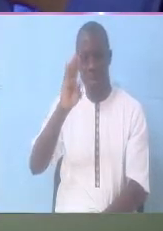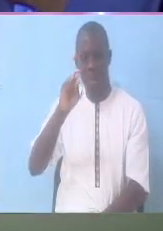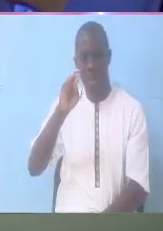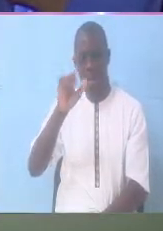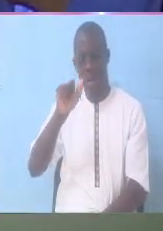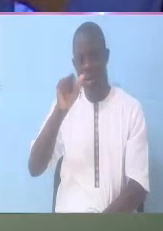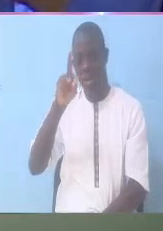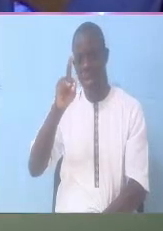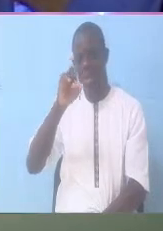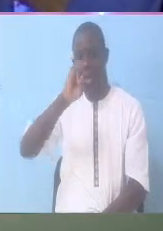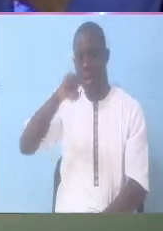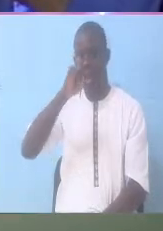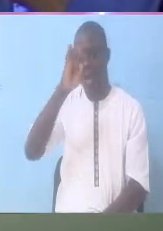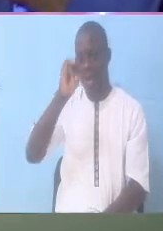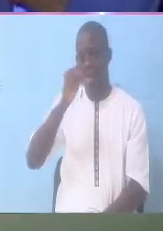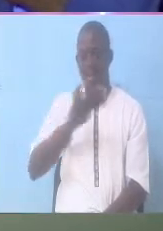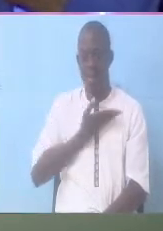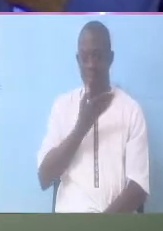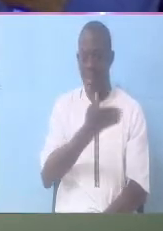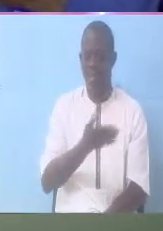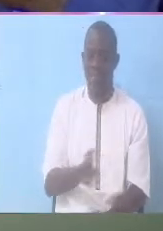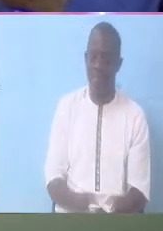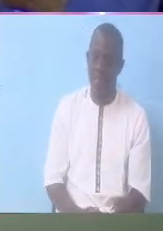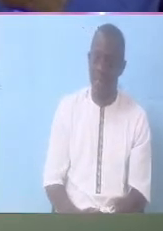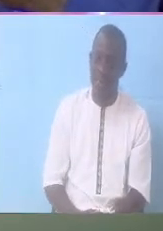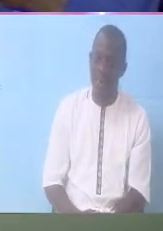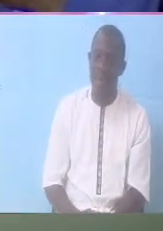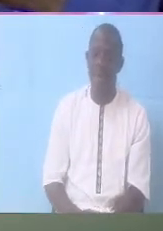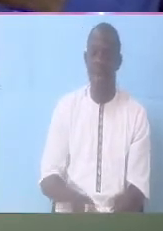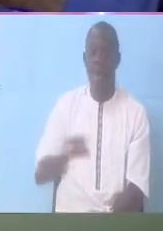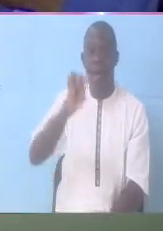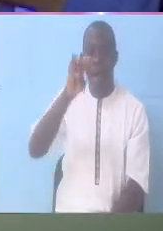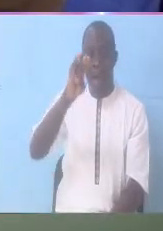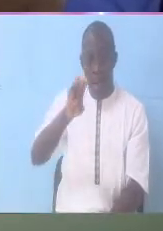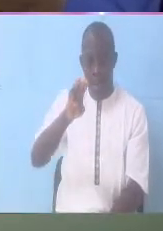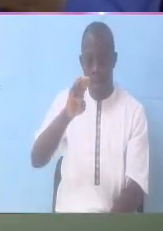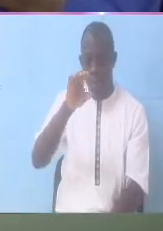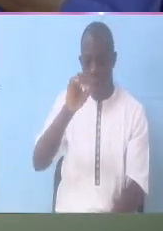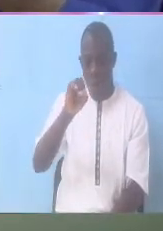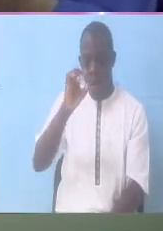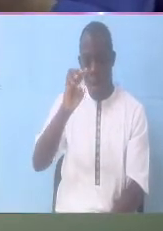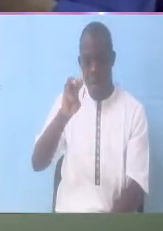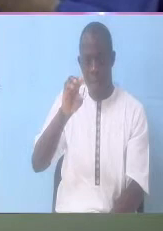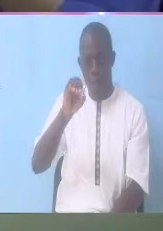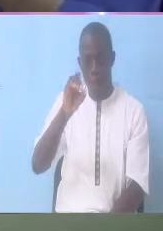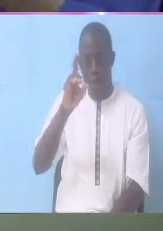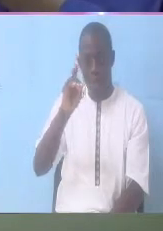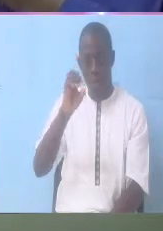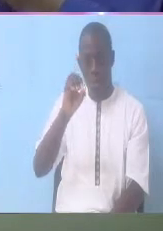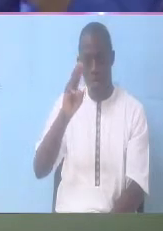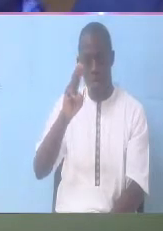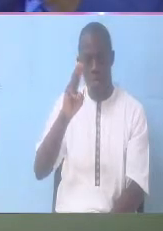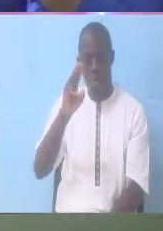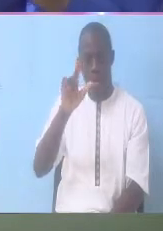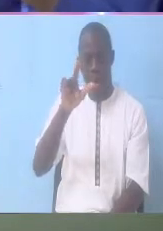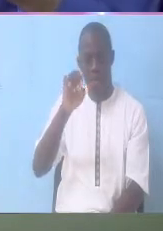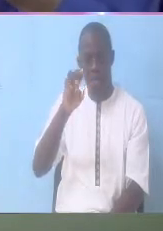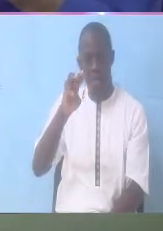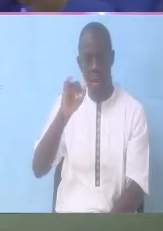Okay. Yes. Modamin Sidat Job. Mamadou Lamin Sidat Job. Mamadou Lamin Sidat